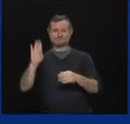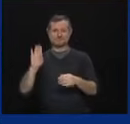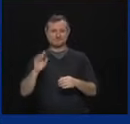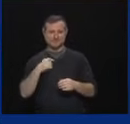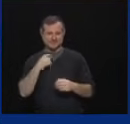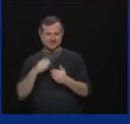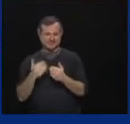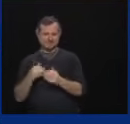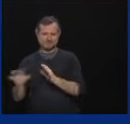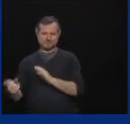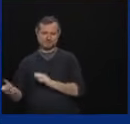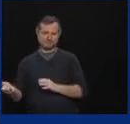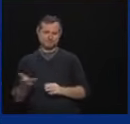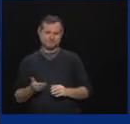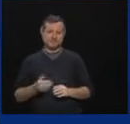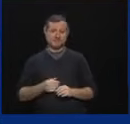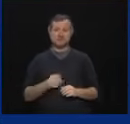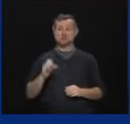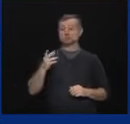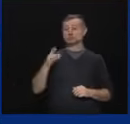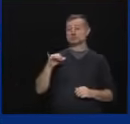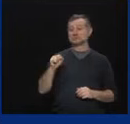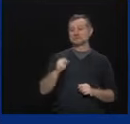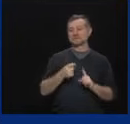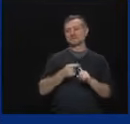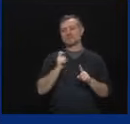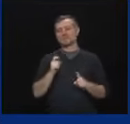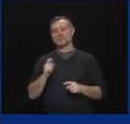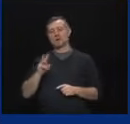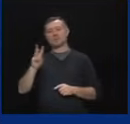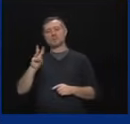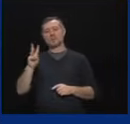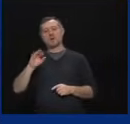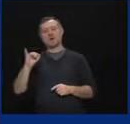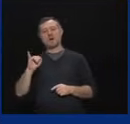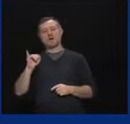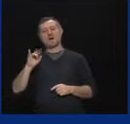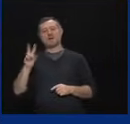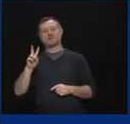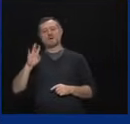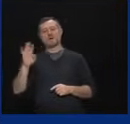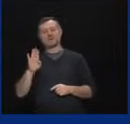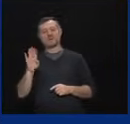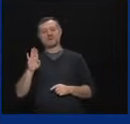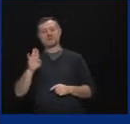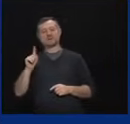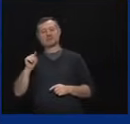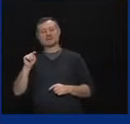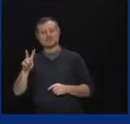Chris, you're good to go. Chris Horvatis from WIVB TV. Chris, your mic is open.